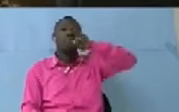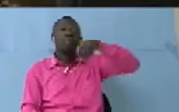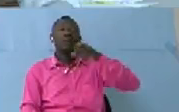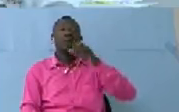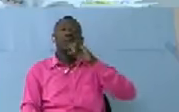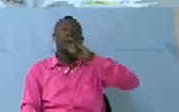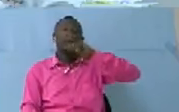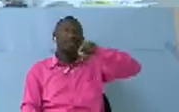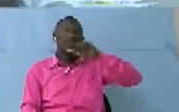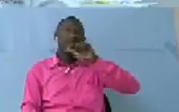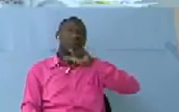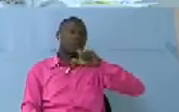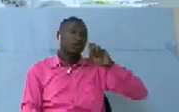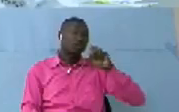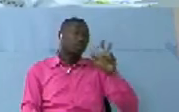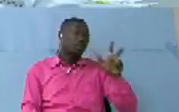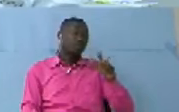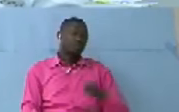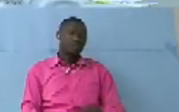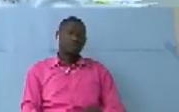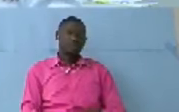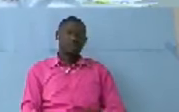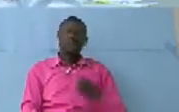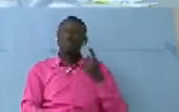this time, where was the cameraman?